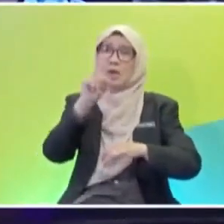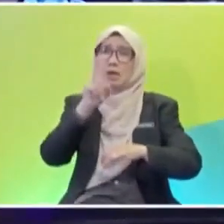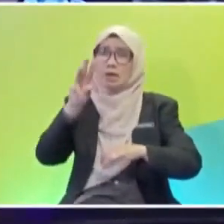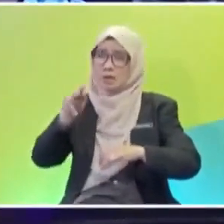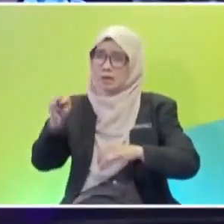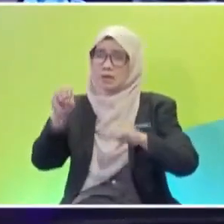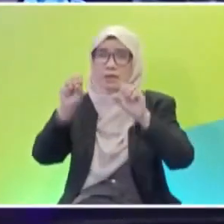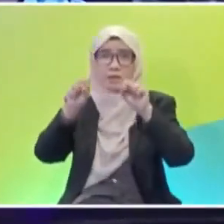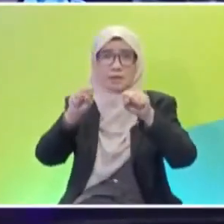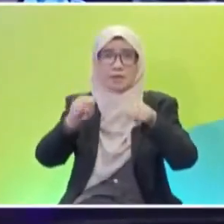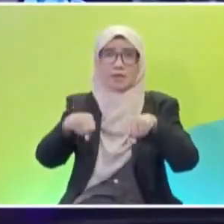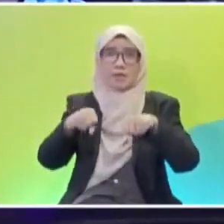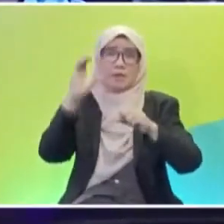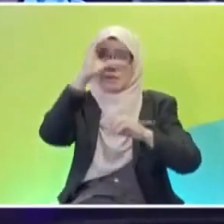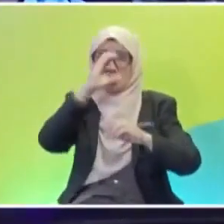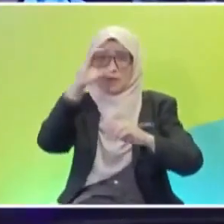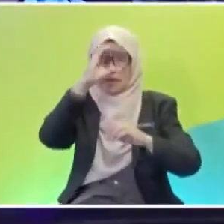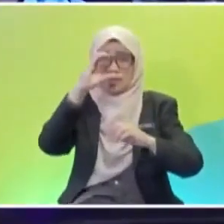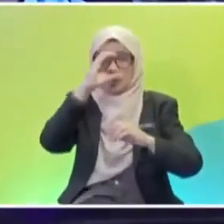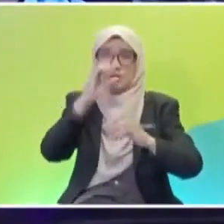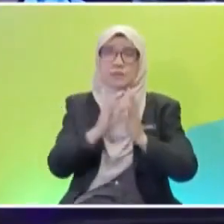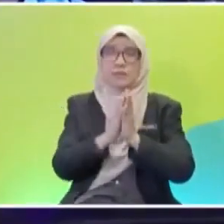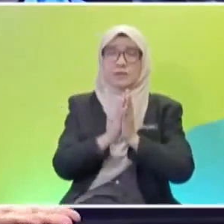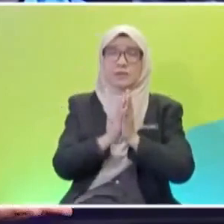at home who's watching right now access to